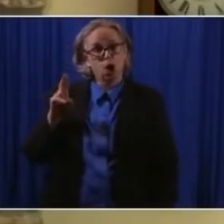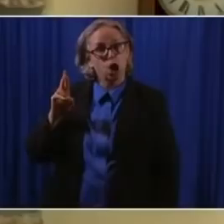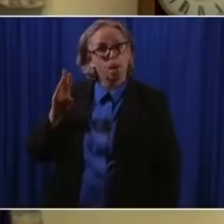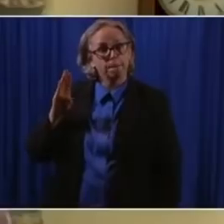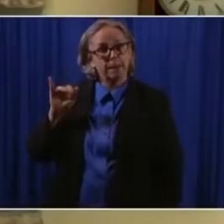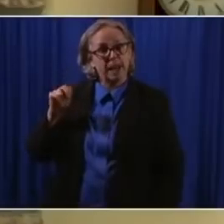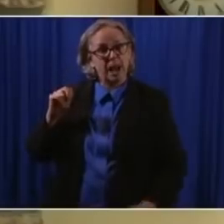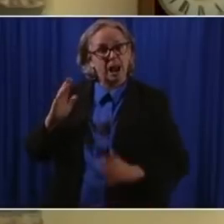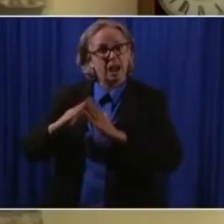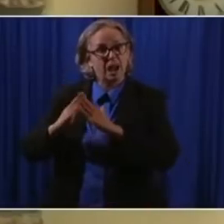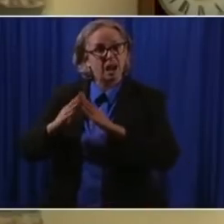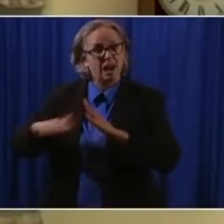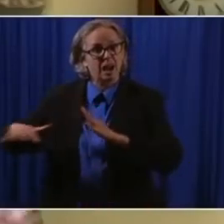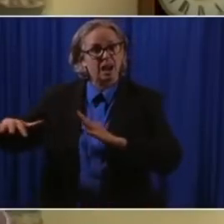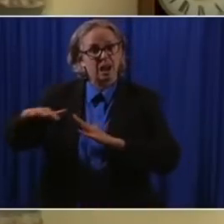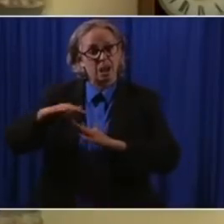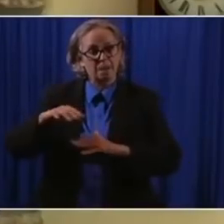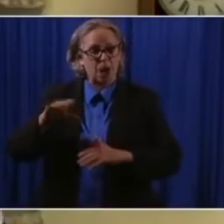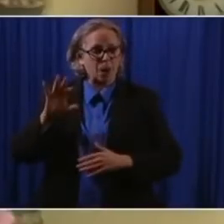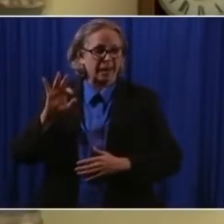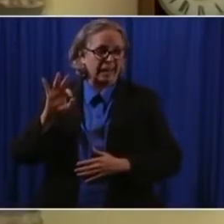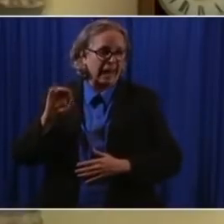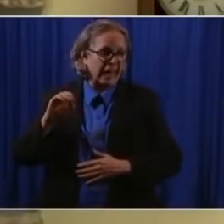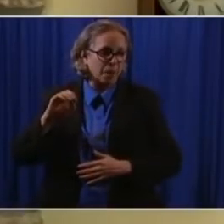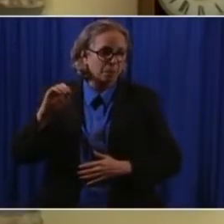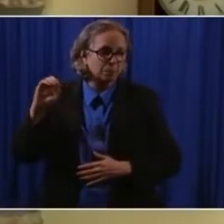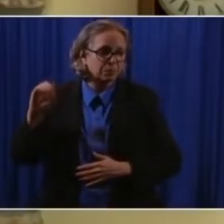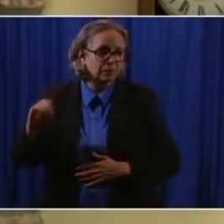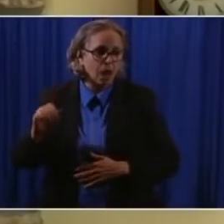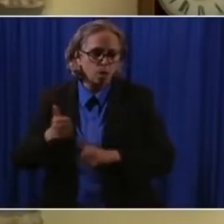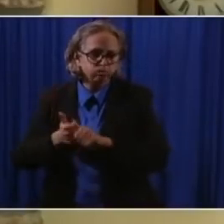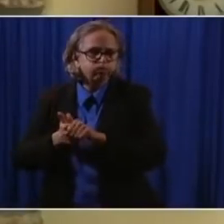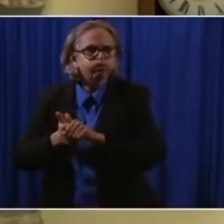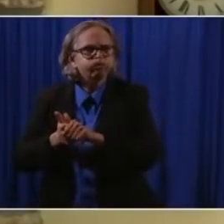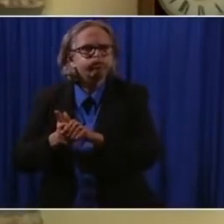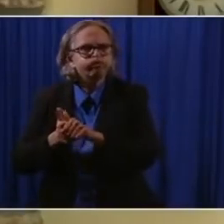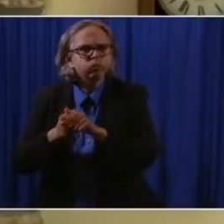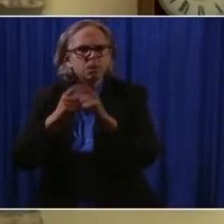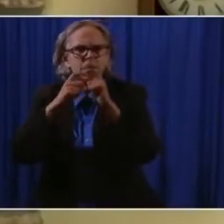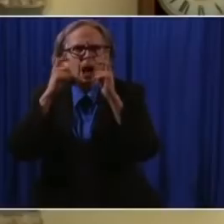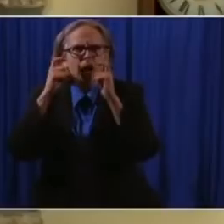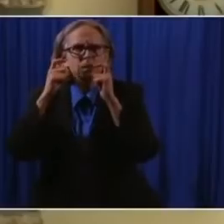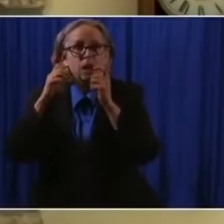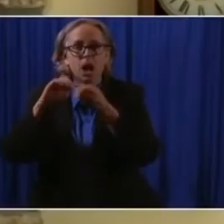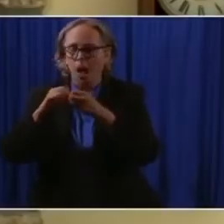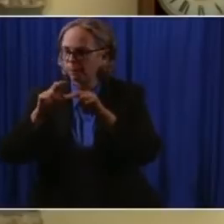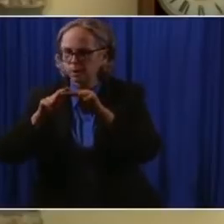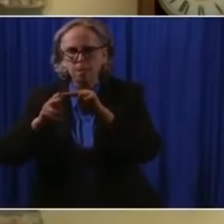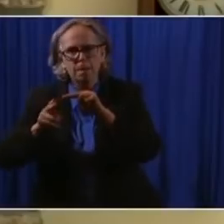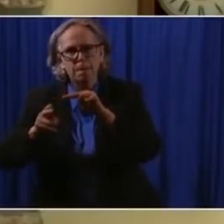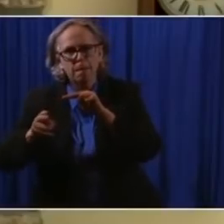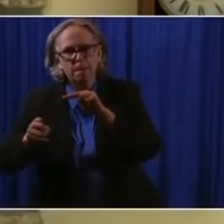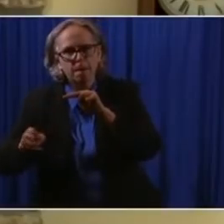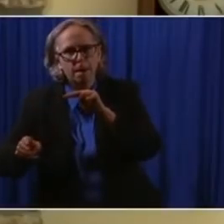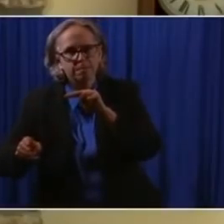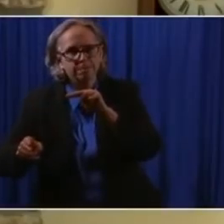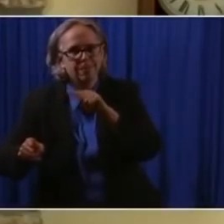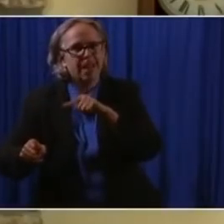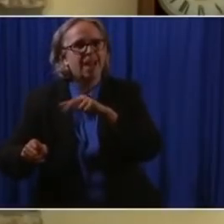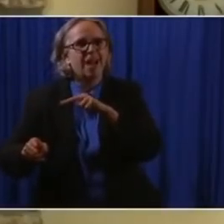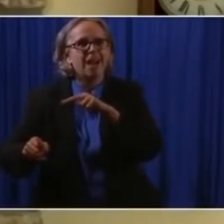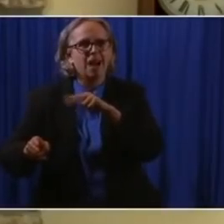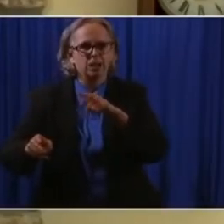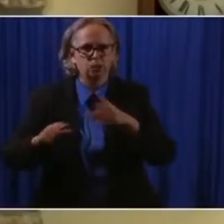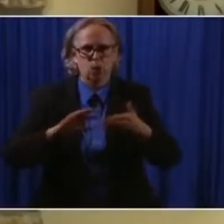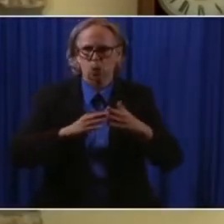and we've continued to see a drop for a number of weeks in those counties. So I've